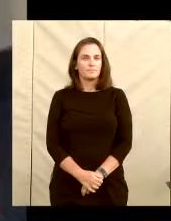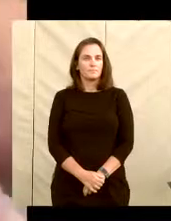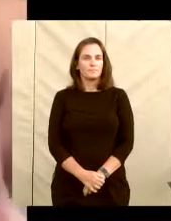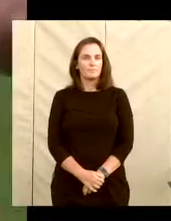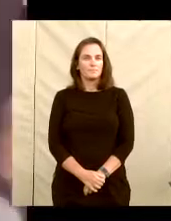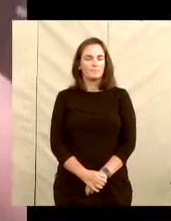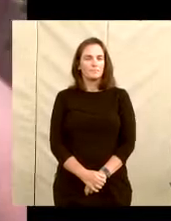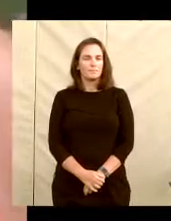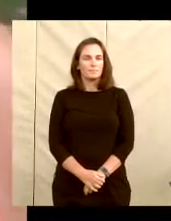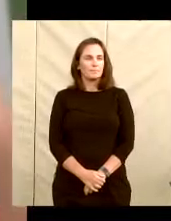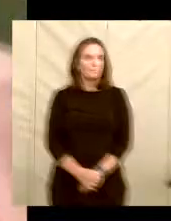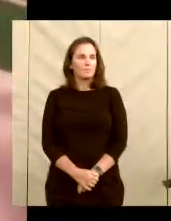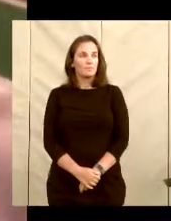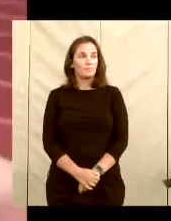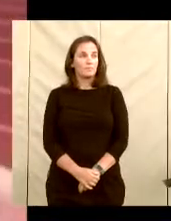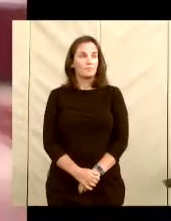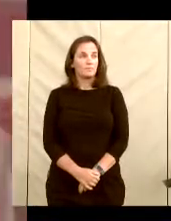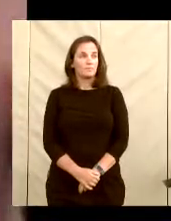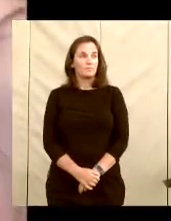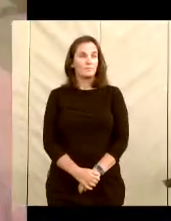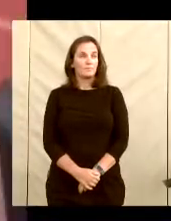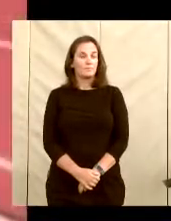remember me when I'm gone.